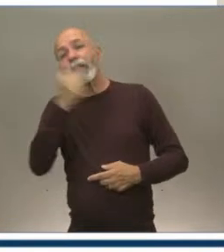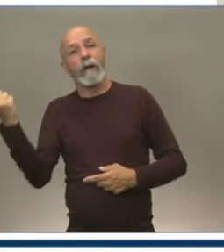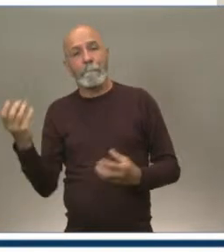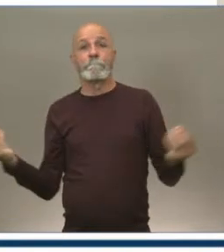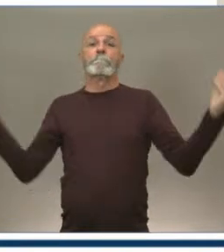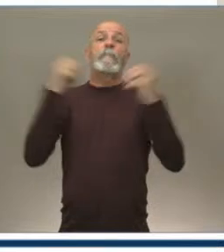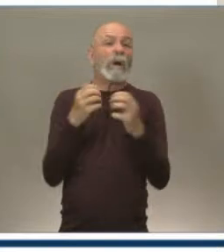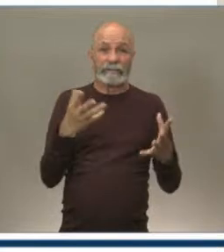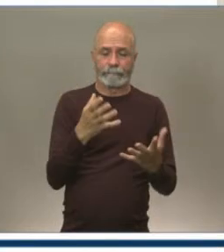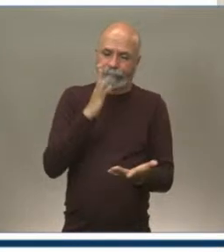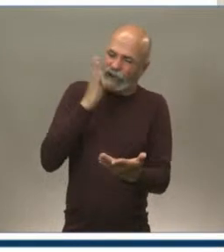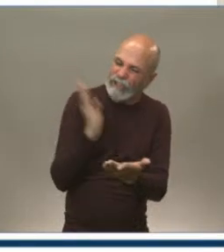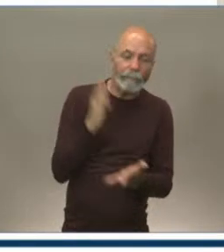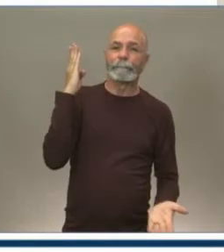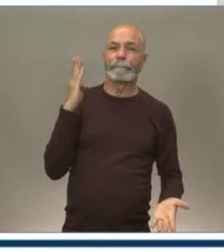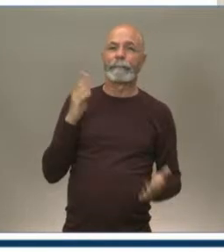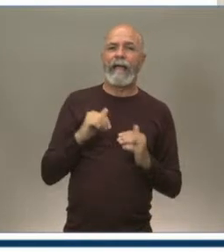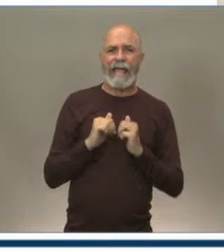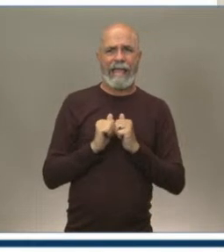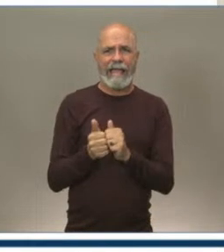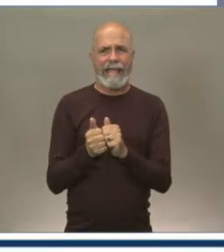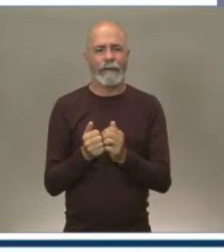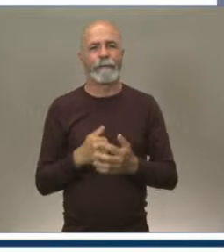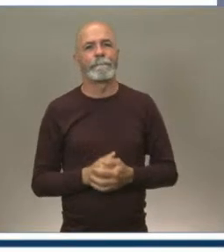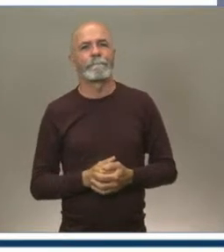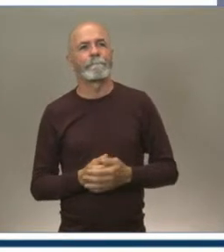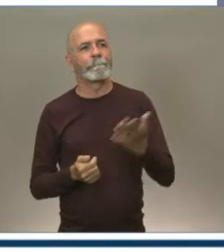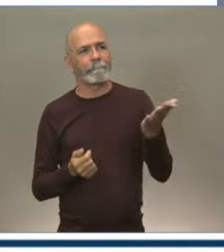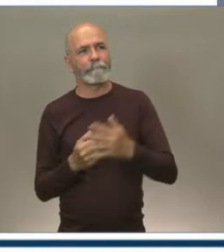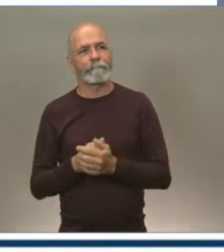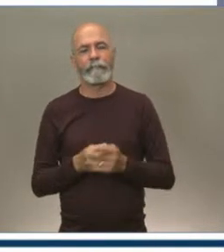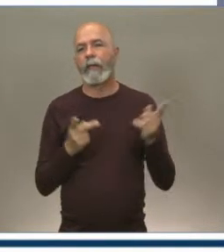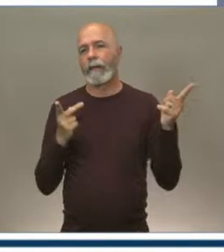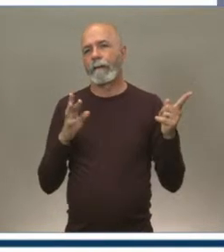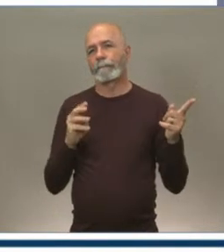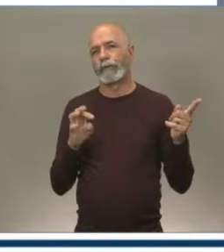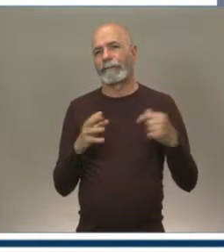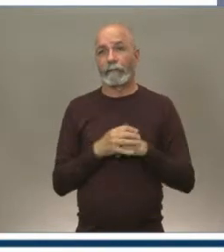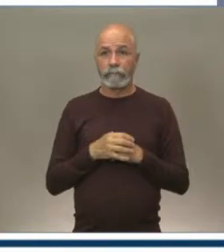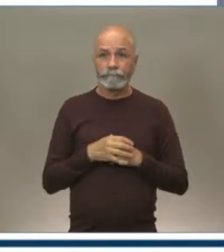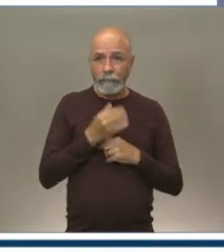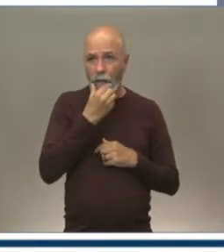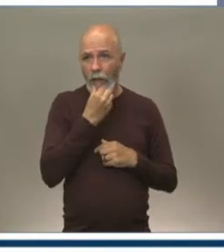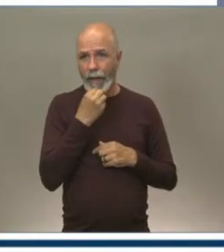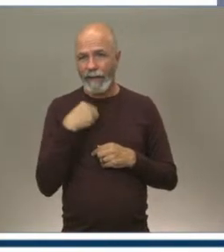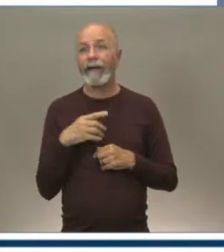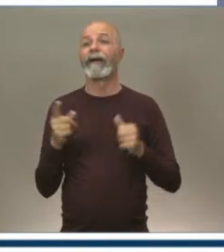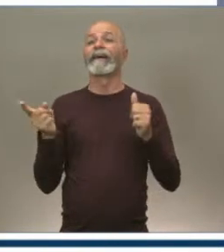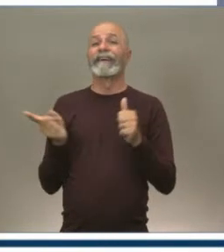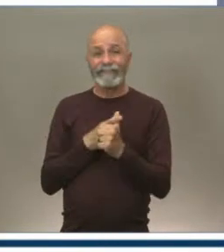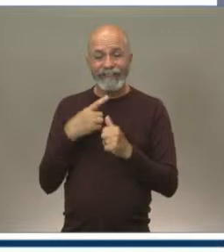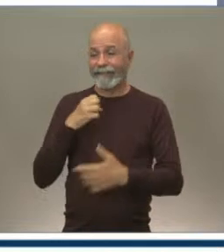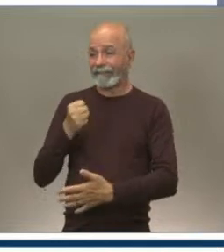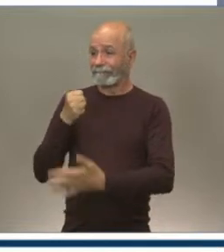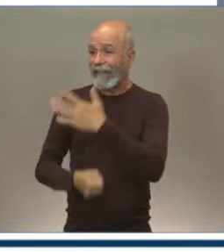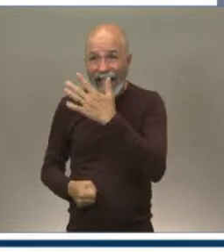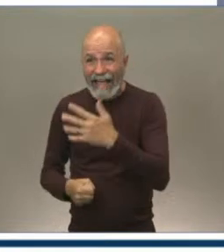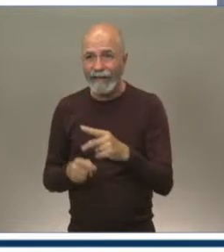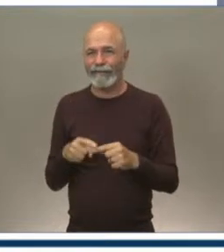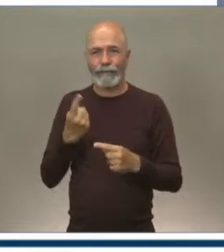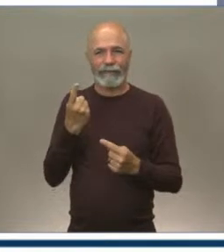people to hear your message? So we've doubled the fines. I don't see us finding our way out of